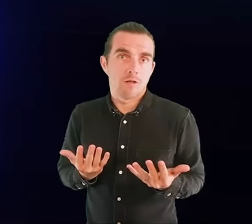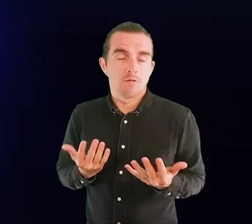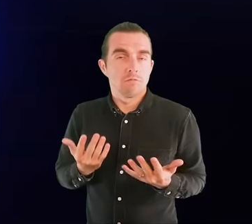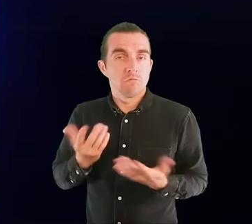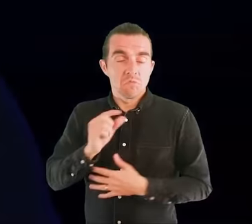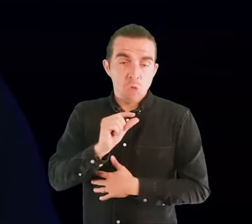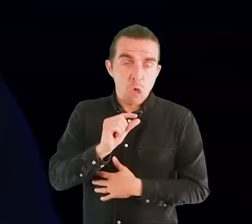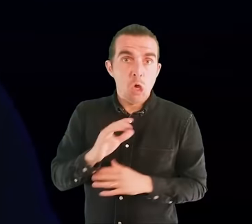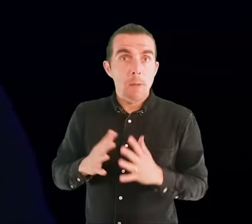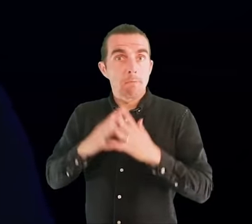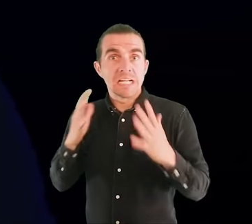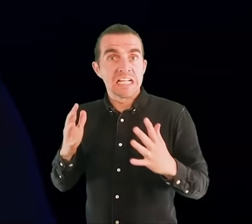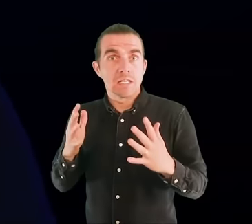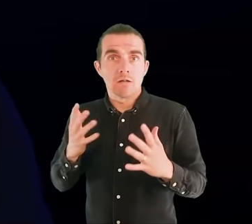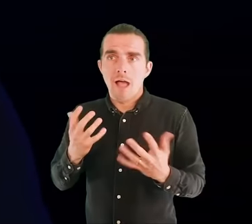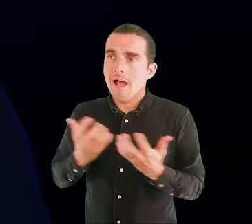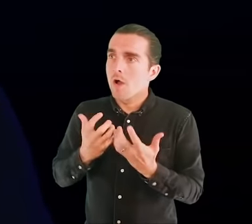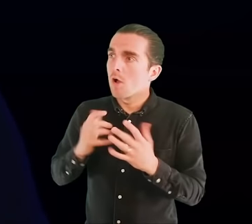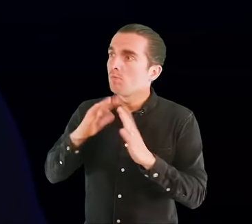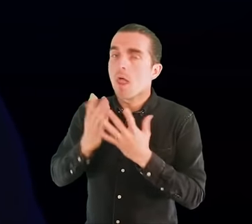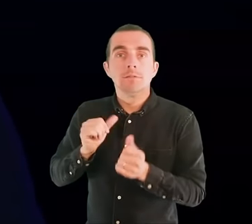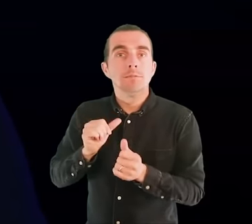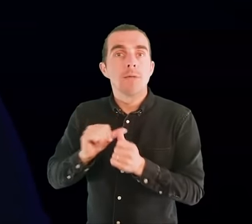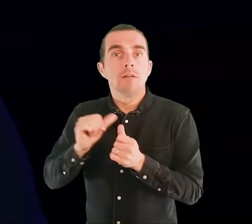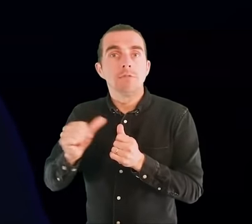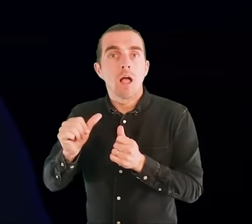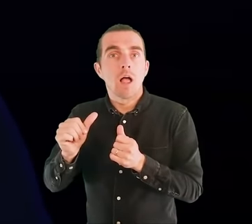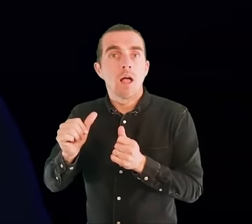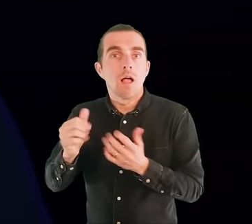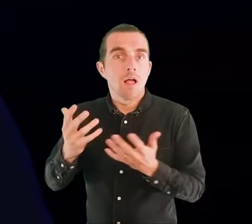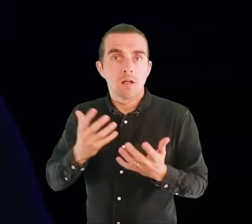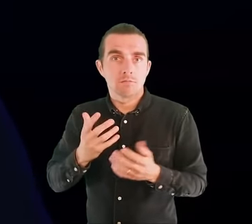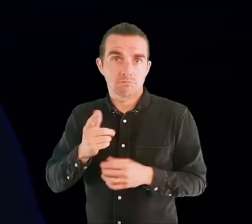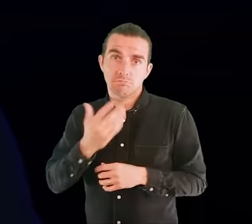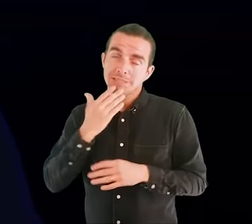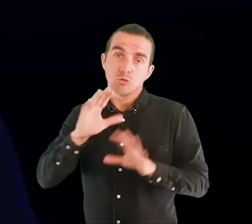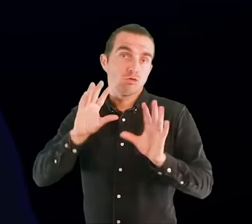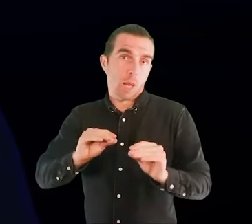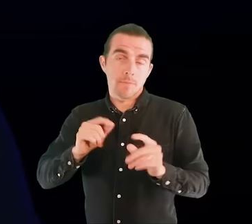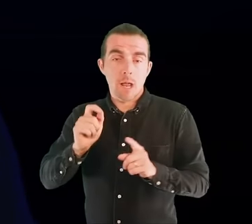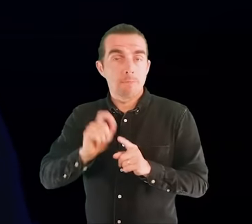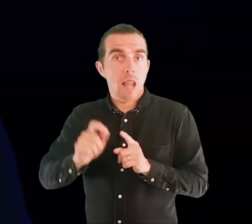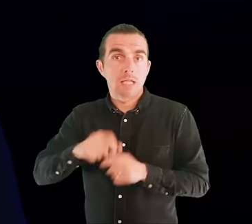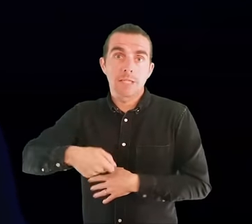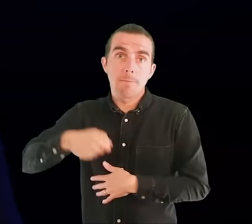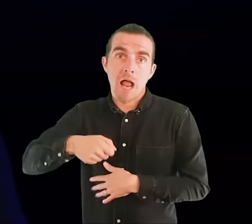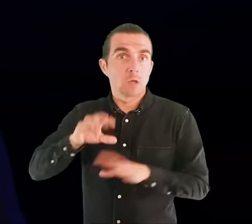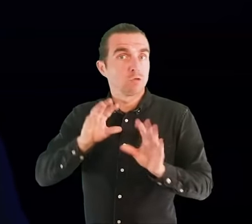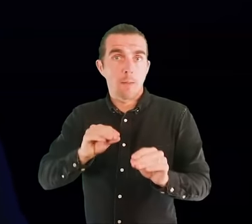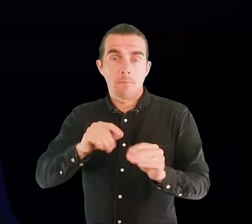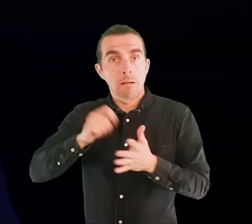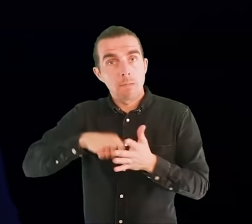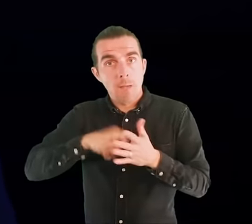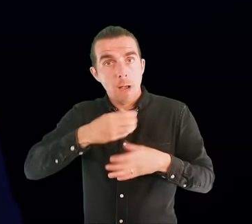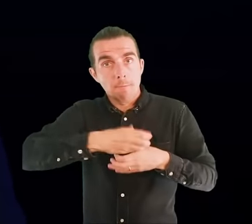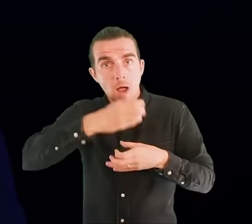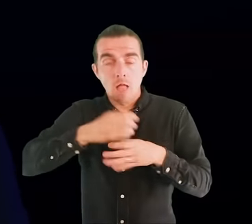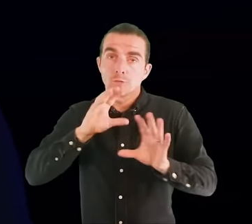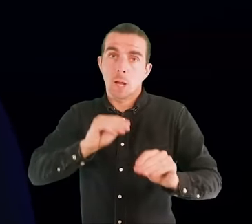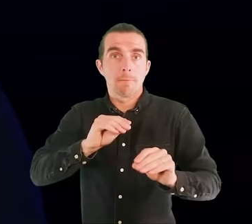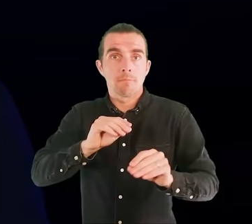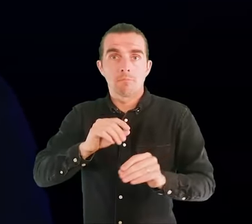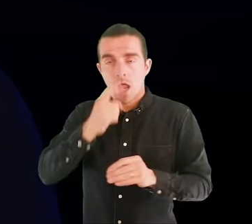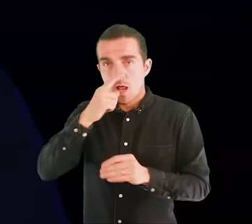place. Would you please stop using plastic bags and bottles? Or just buy something seasonal and local instead of